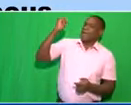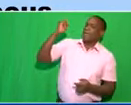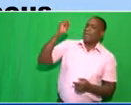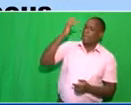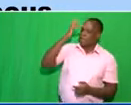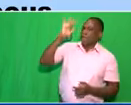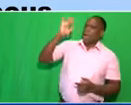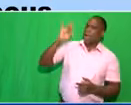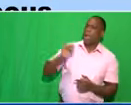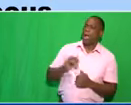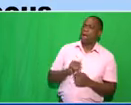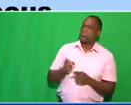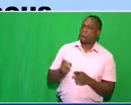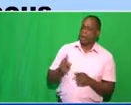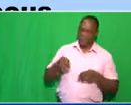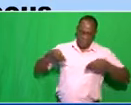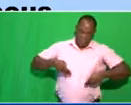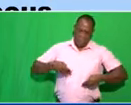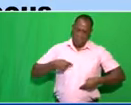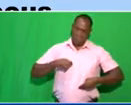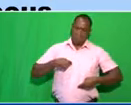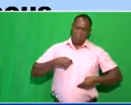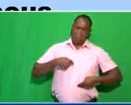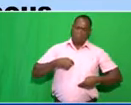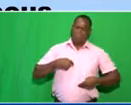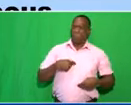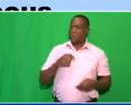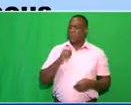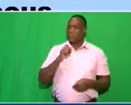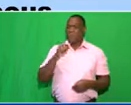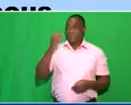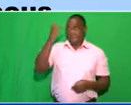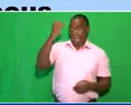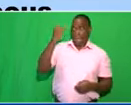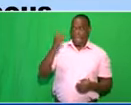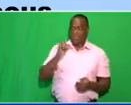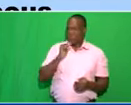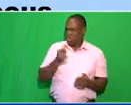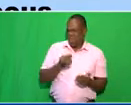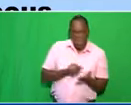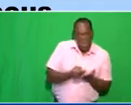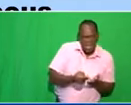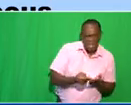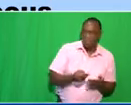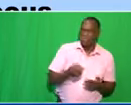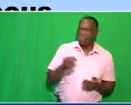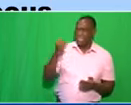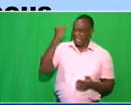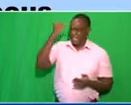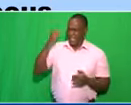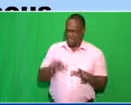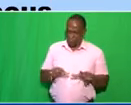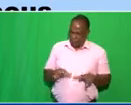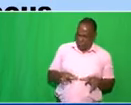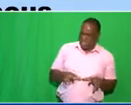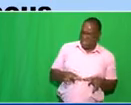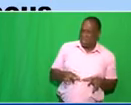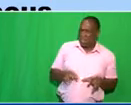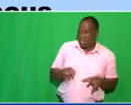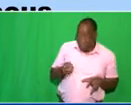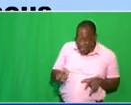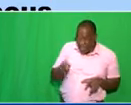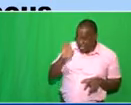intelligent and self-centered, intelligent and dishonest, intelligent and greedy, is that our understanding of education? Is that our